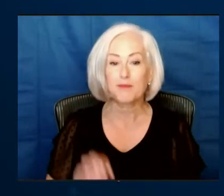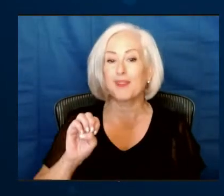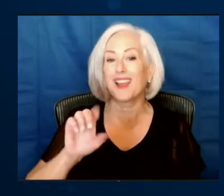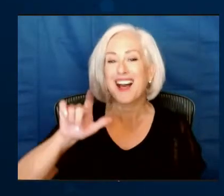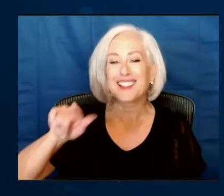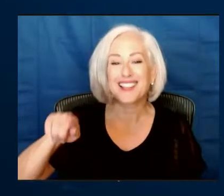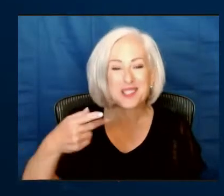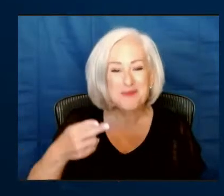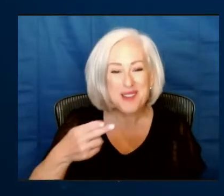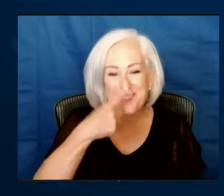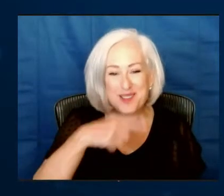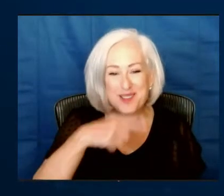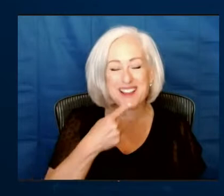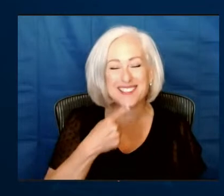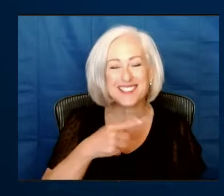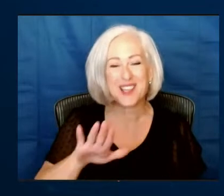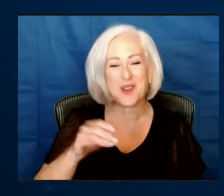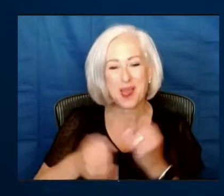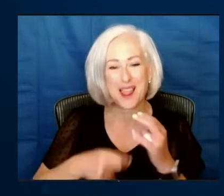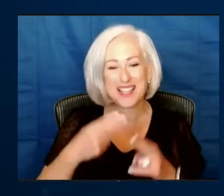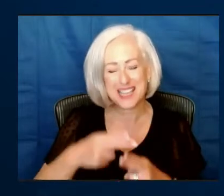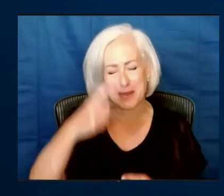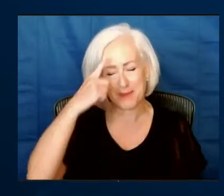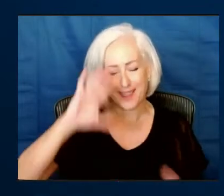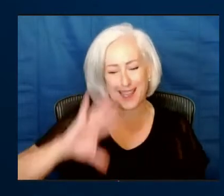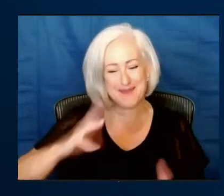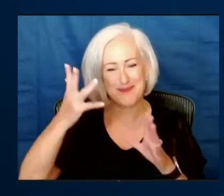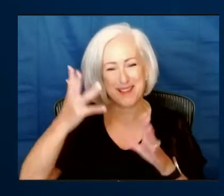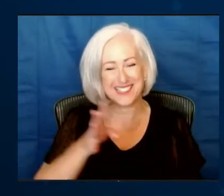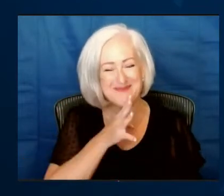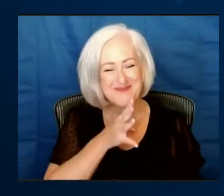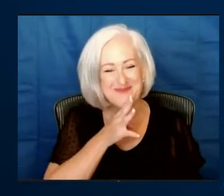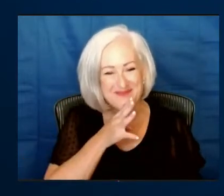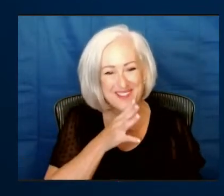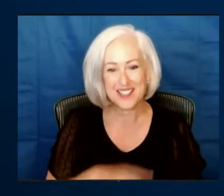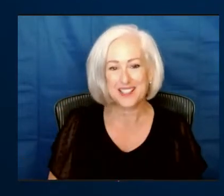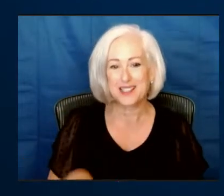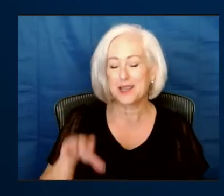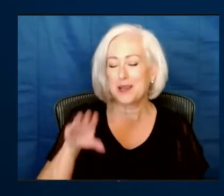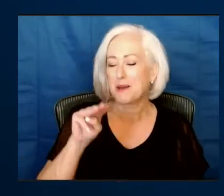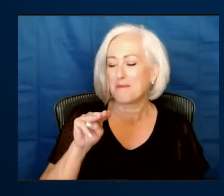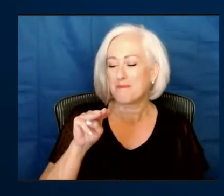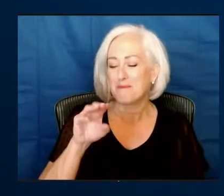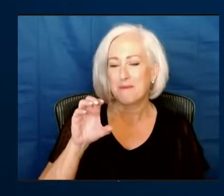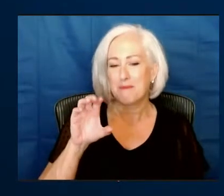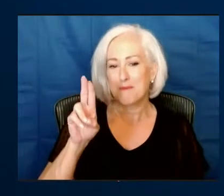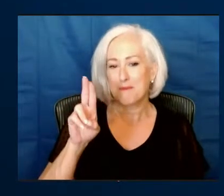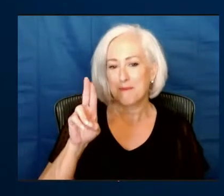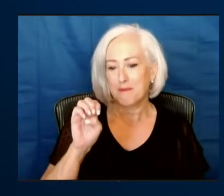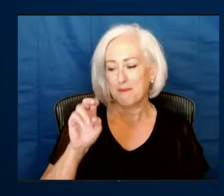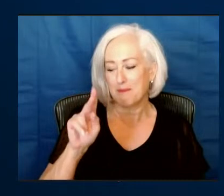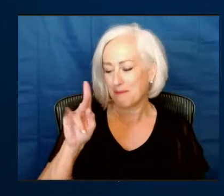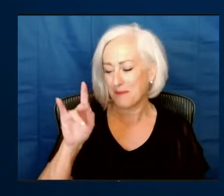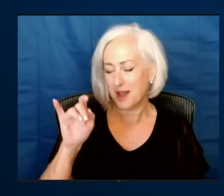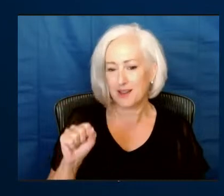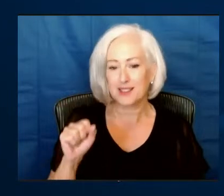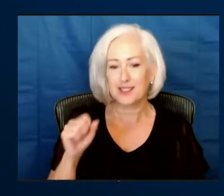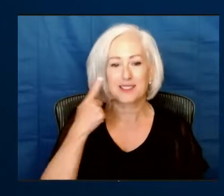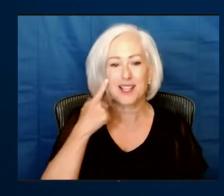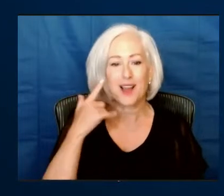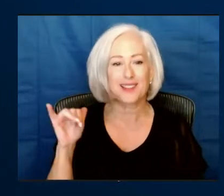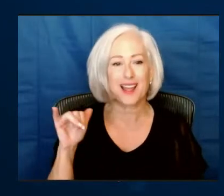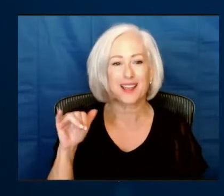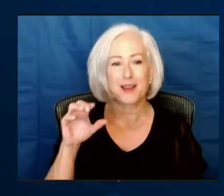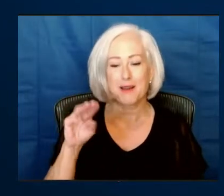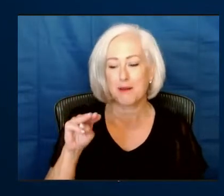name for me, because I think I just messed it up. It's Monks. Monks, okay. There you go. Well, I've heard Menks, I've